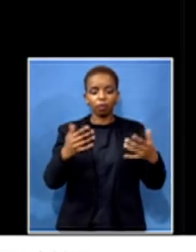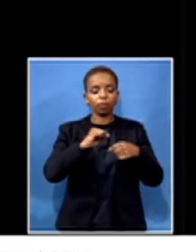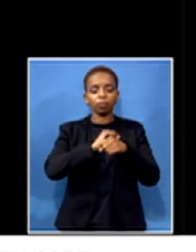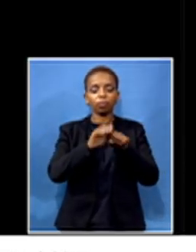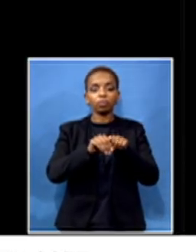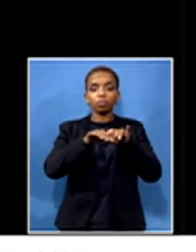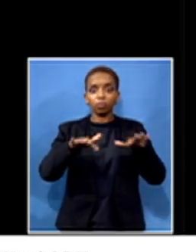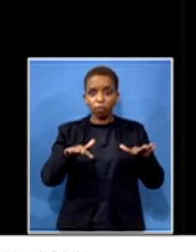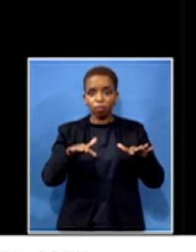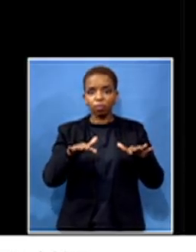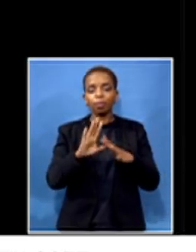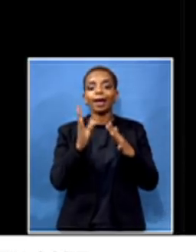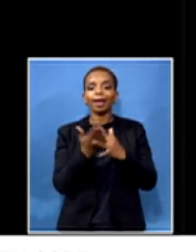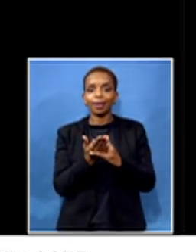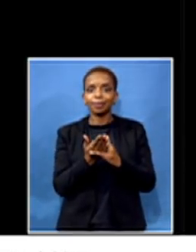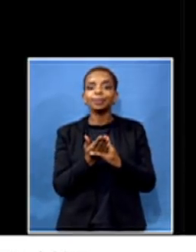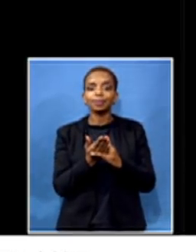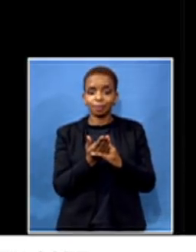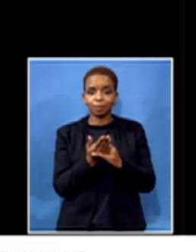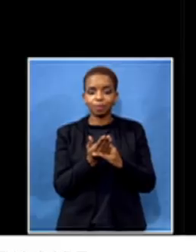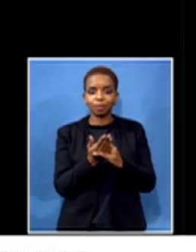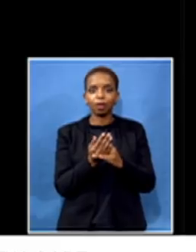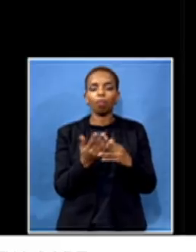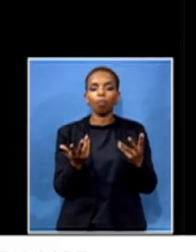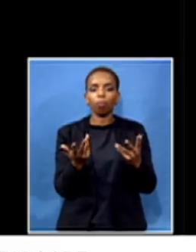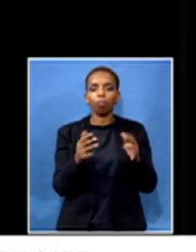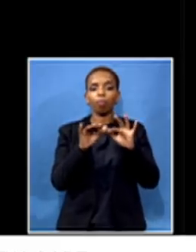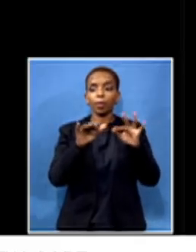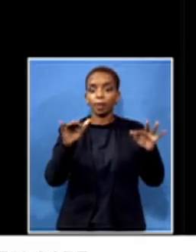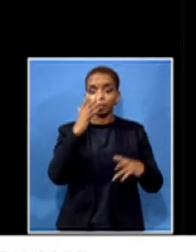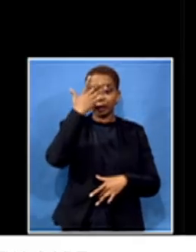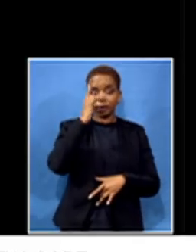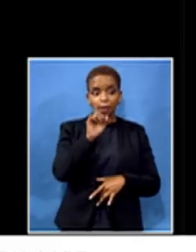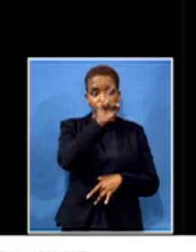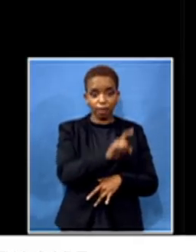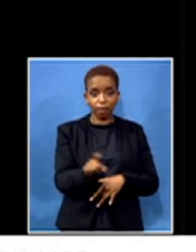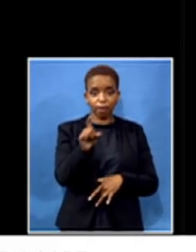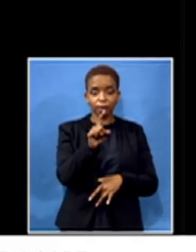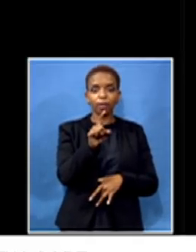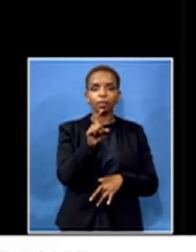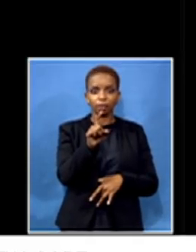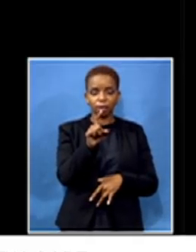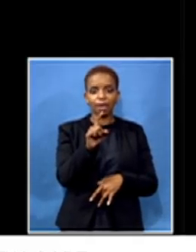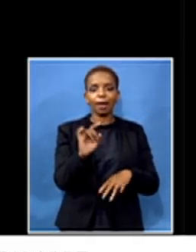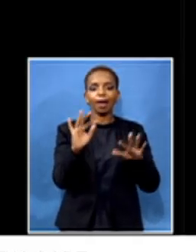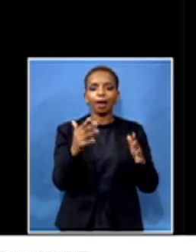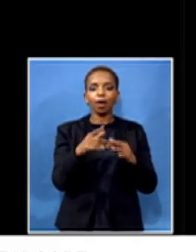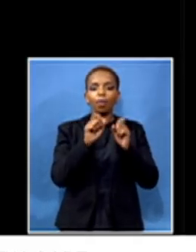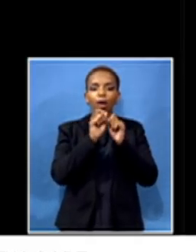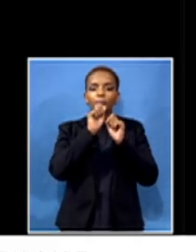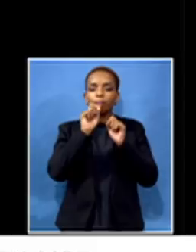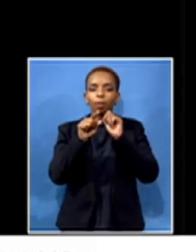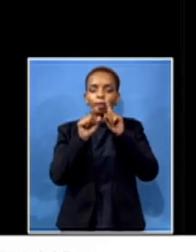COVID-19 cases have actually been attributed to droplet infection based on an